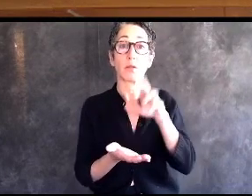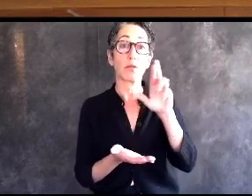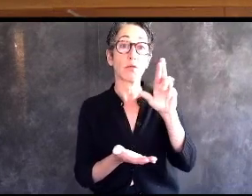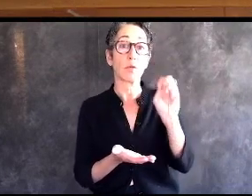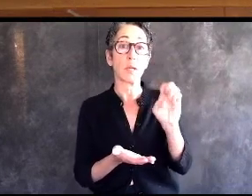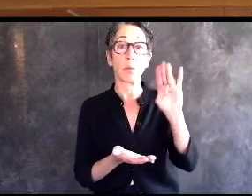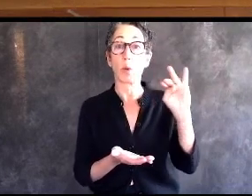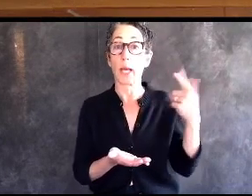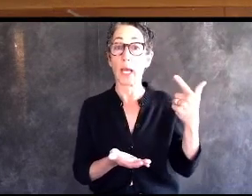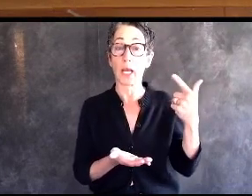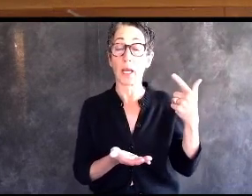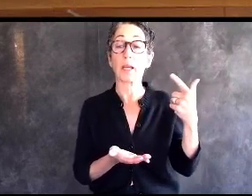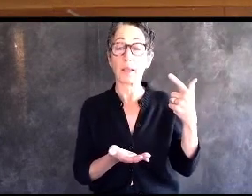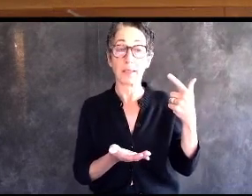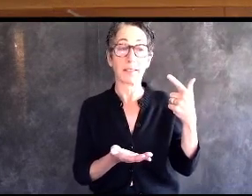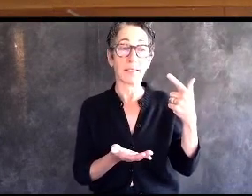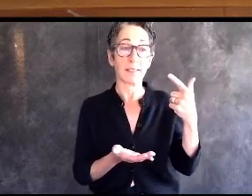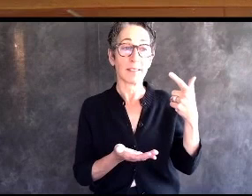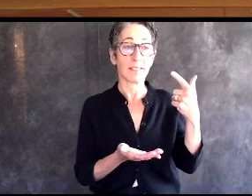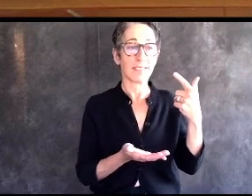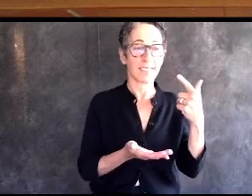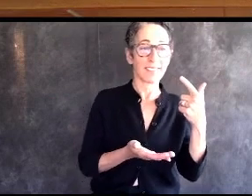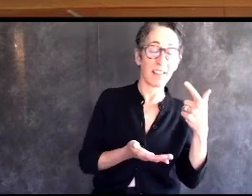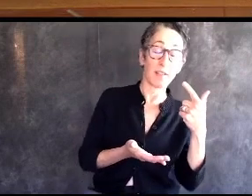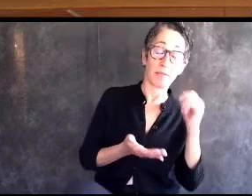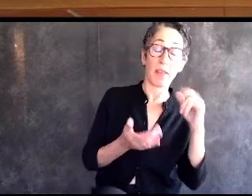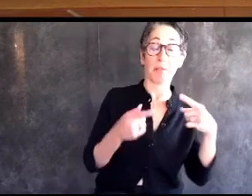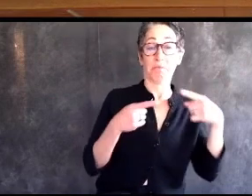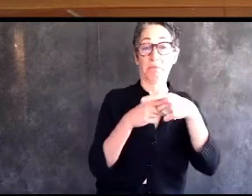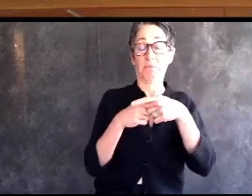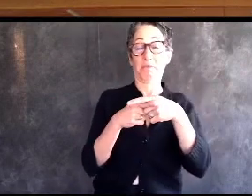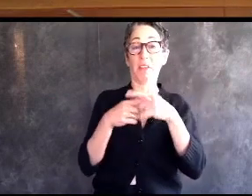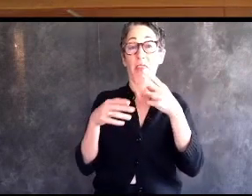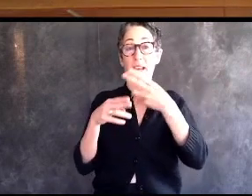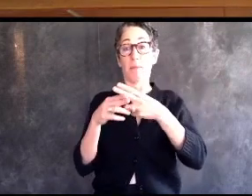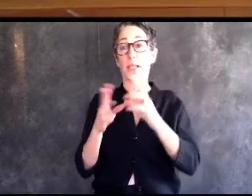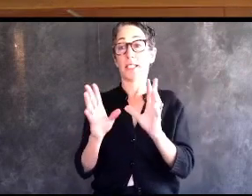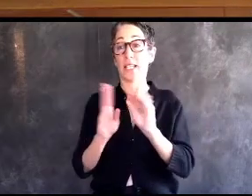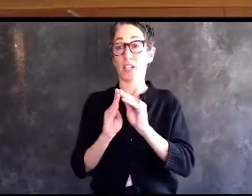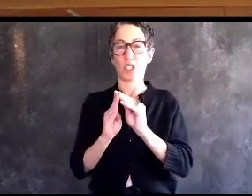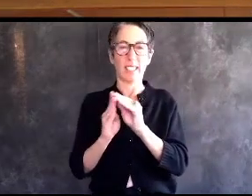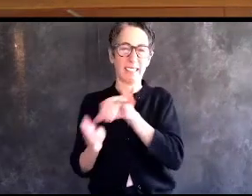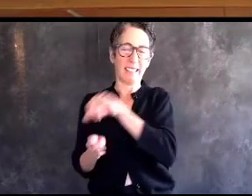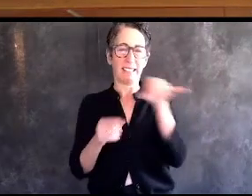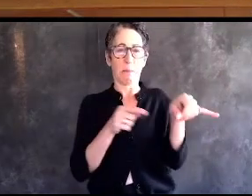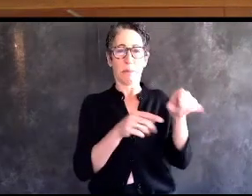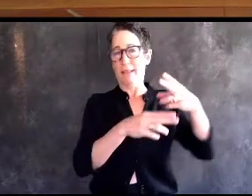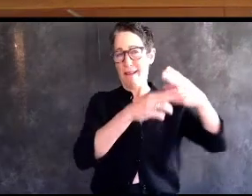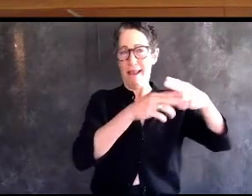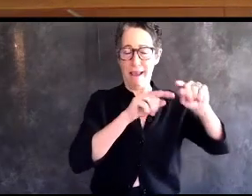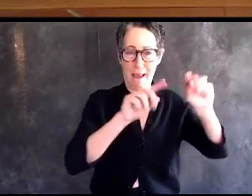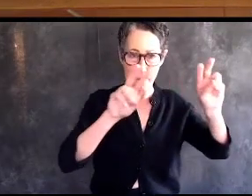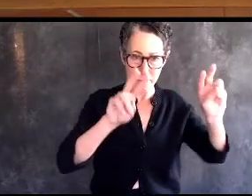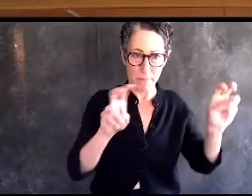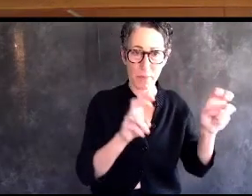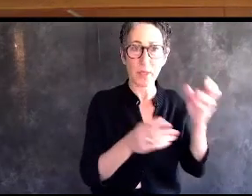about fortuitous cross-branding, because that's the name of this session as well, but part of their lecture